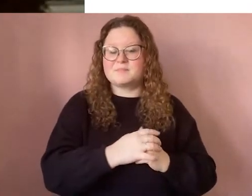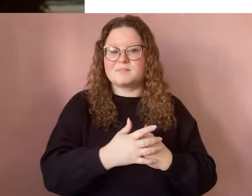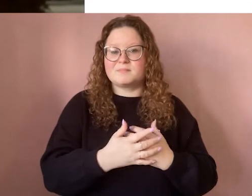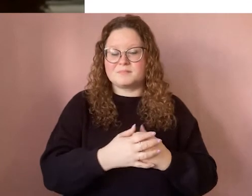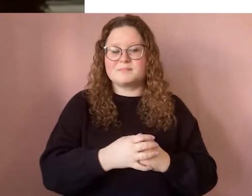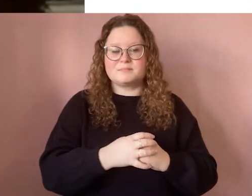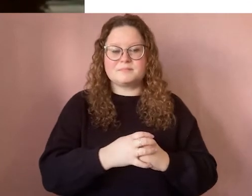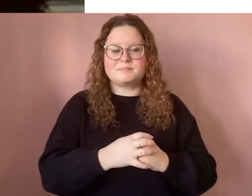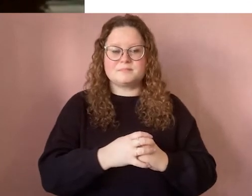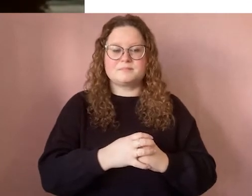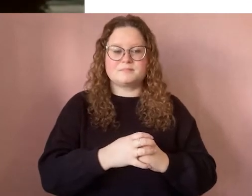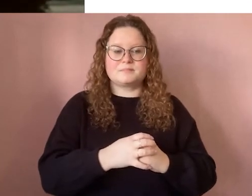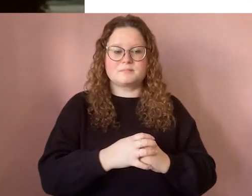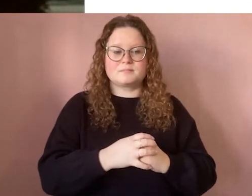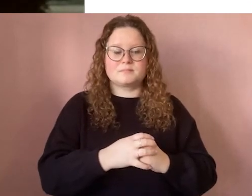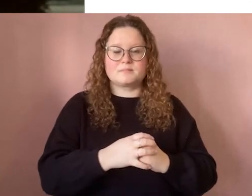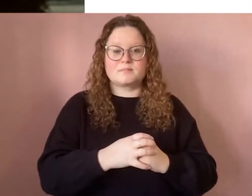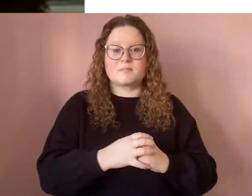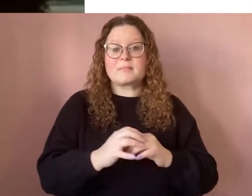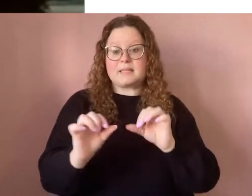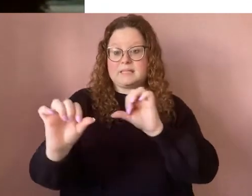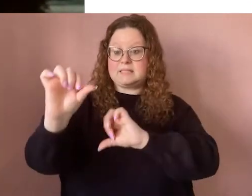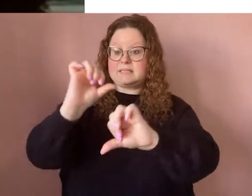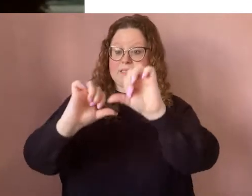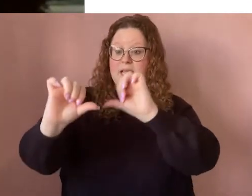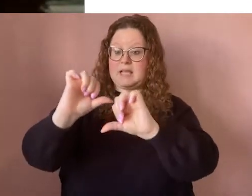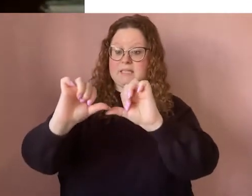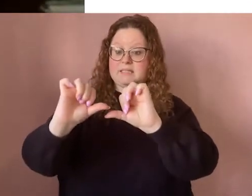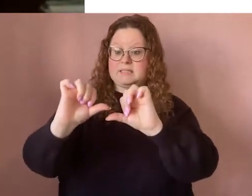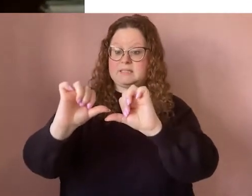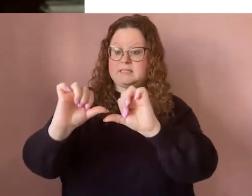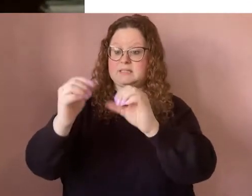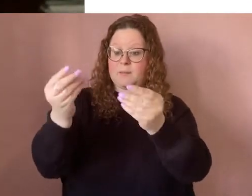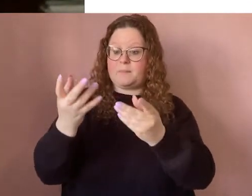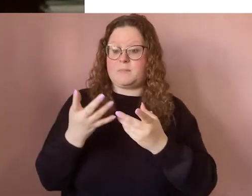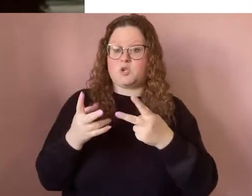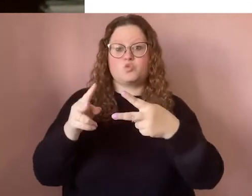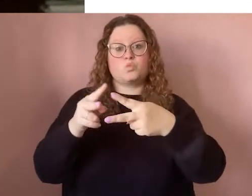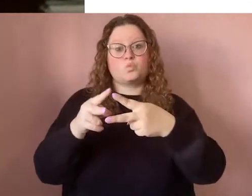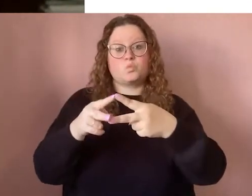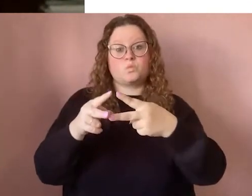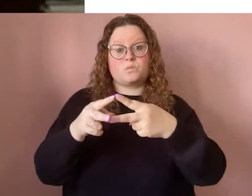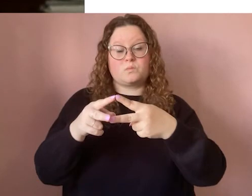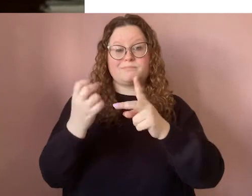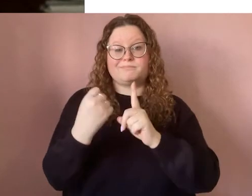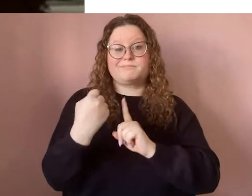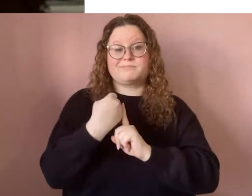understand, that science tells us there's 2 combining factors that create mental ill health.